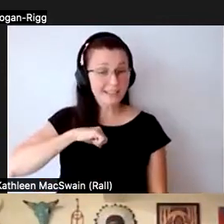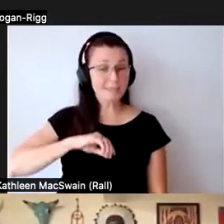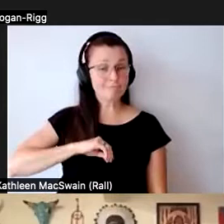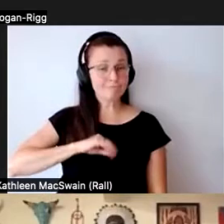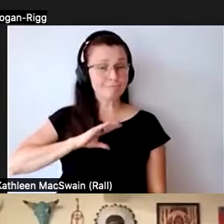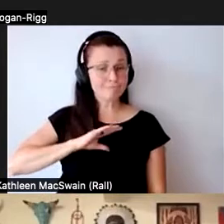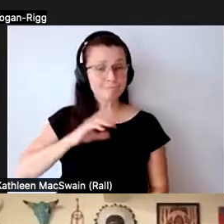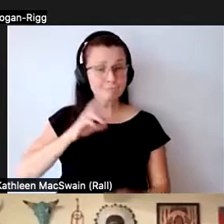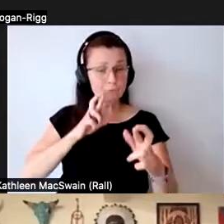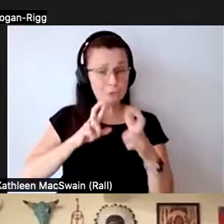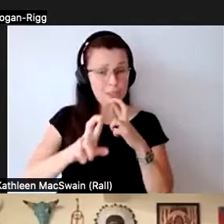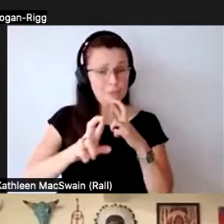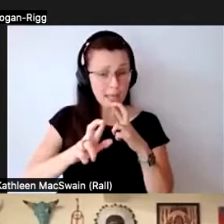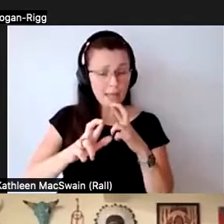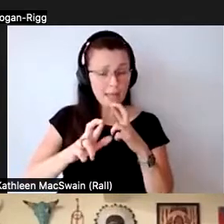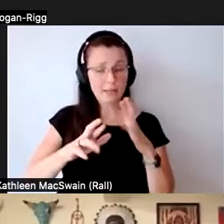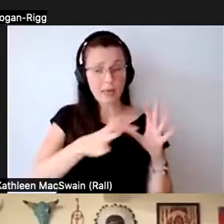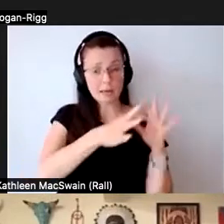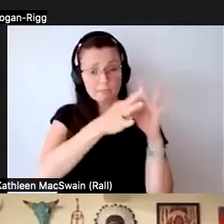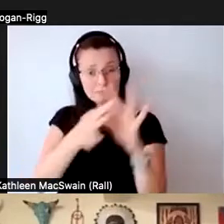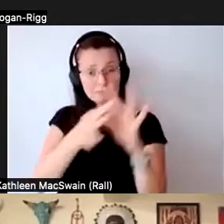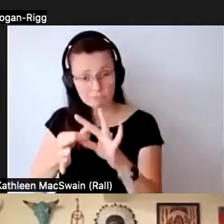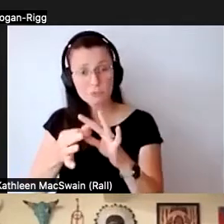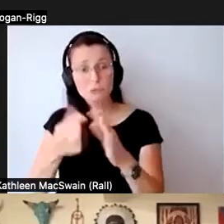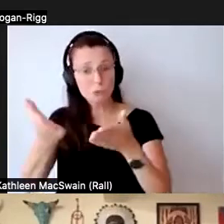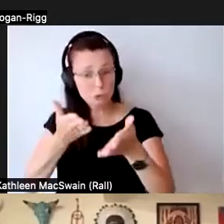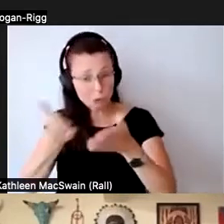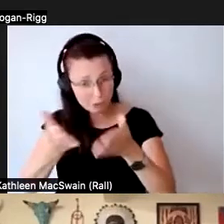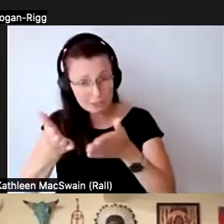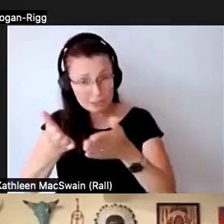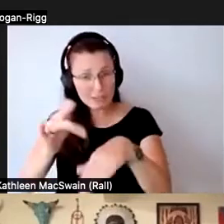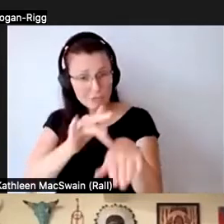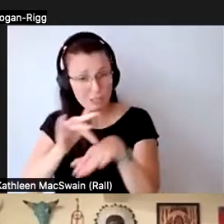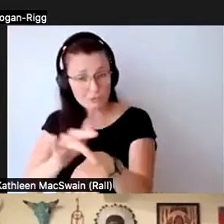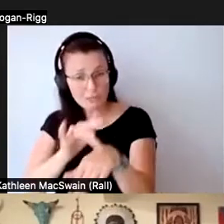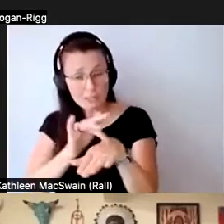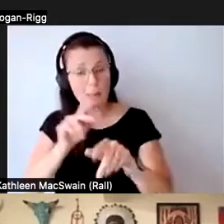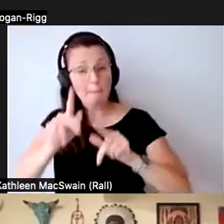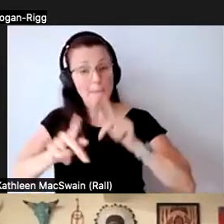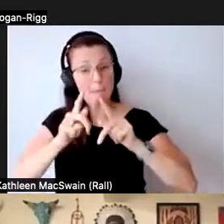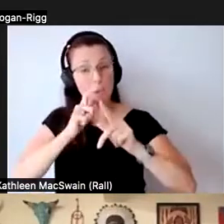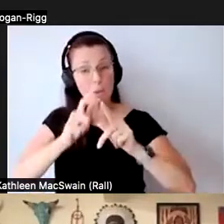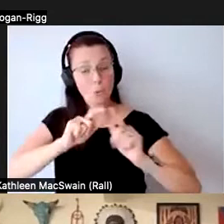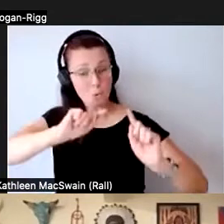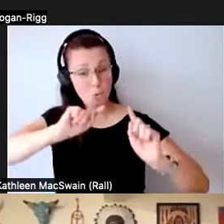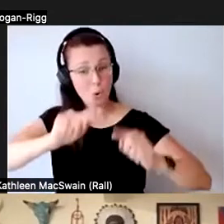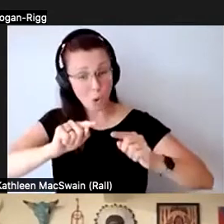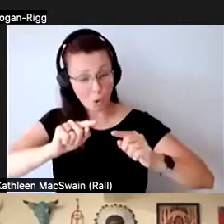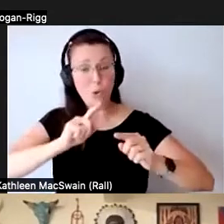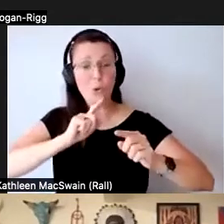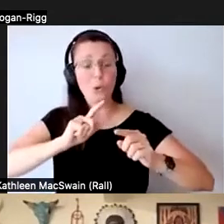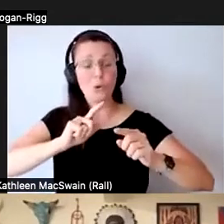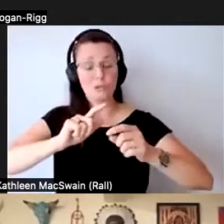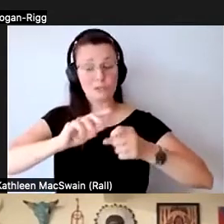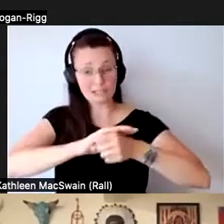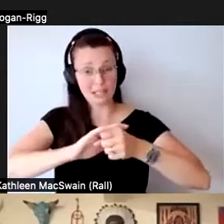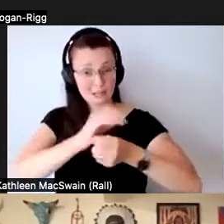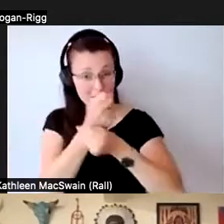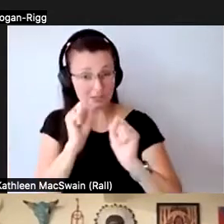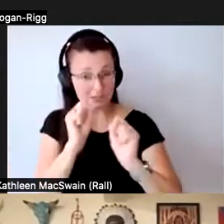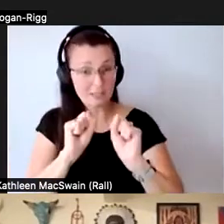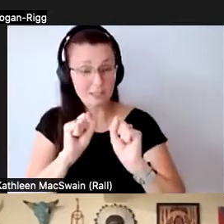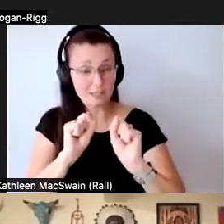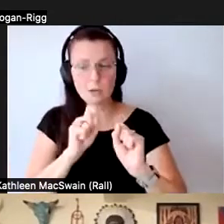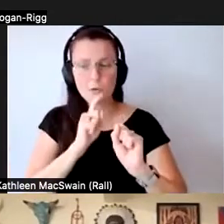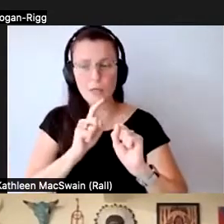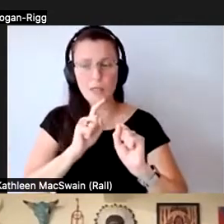services, people who access safe consumption spaces are more likely to access addiction treatment, not less. And